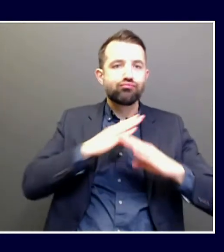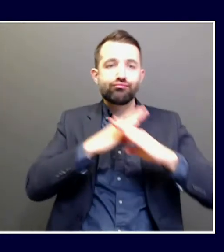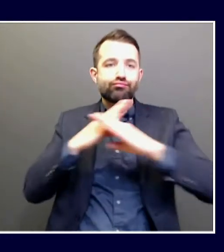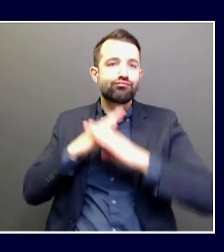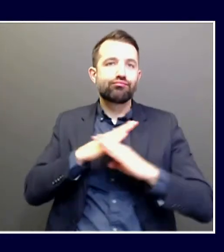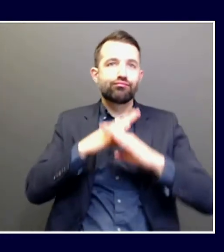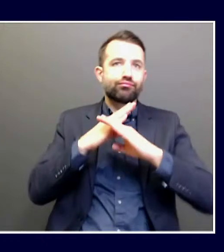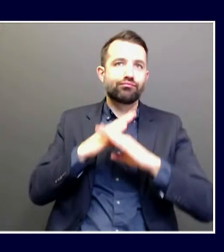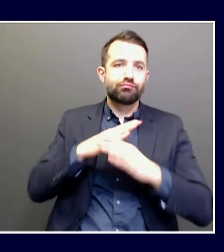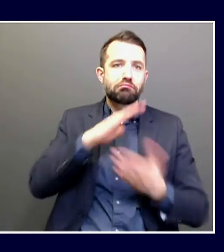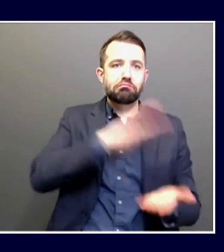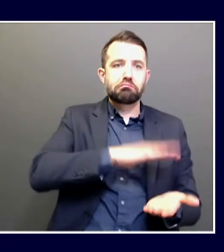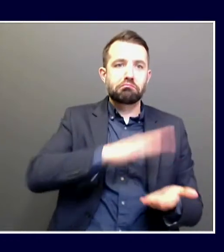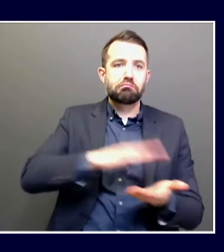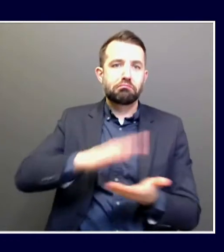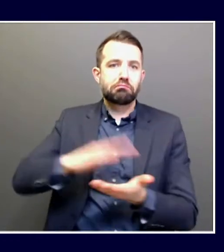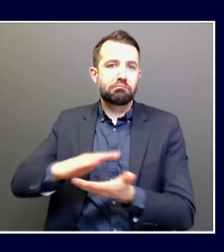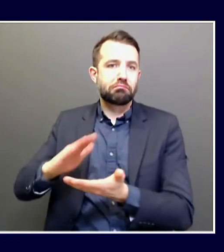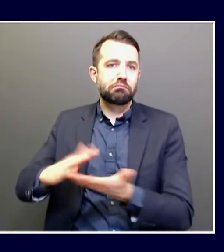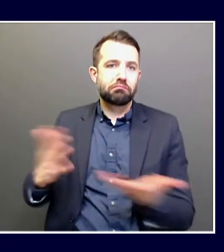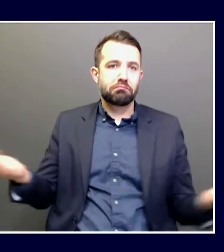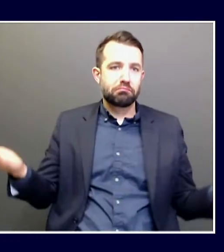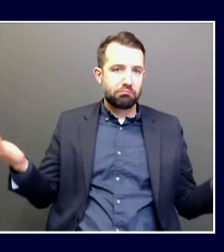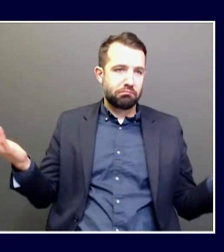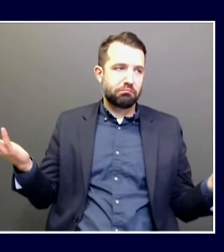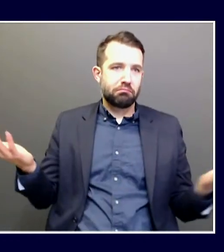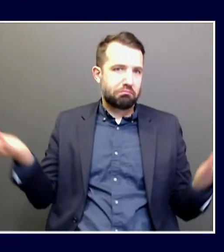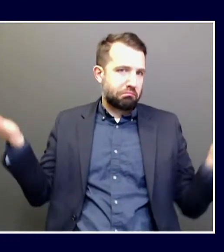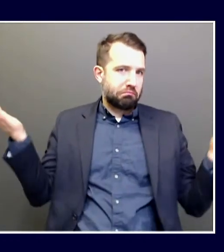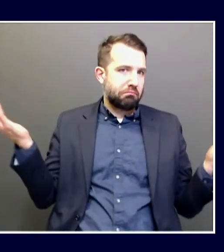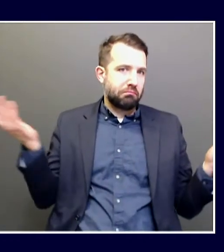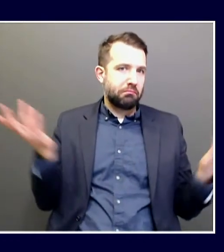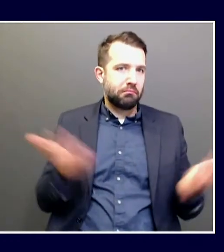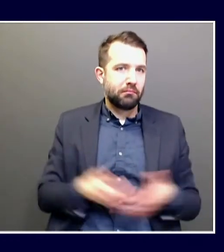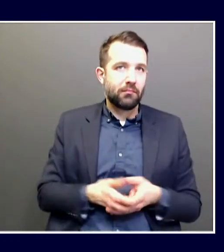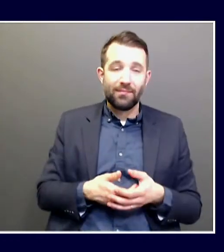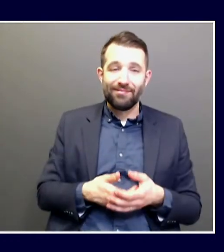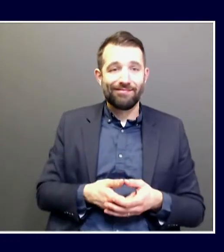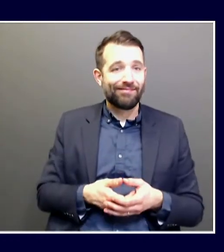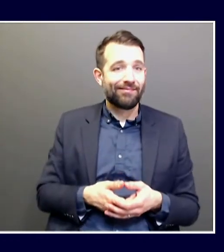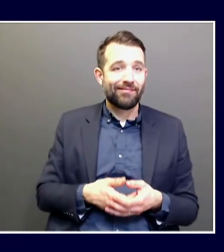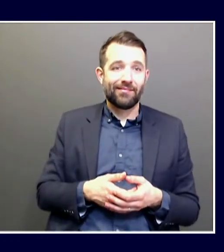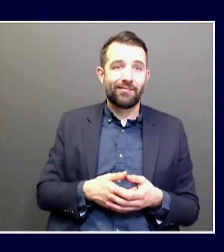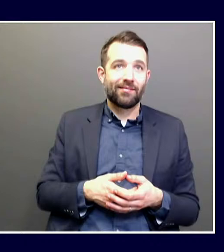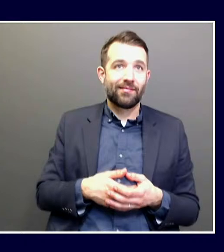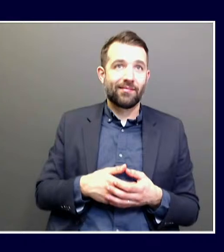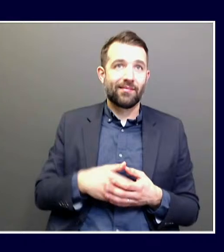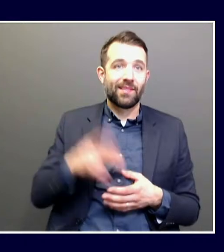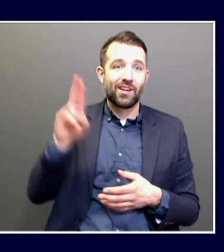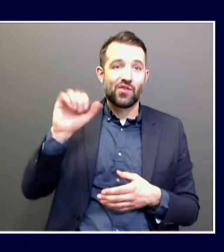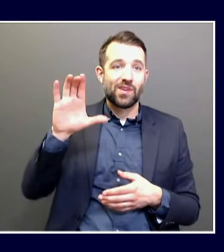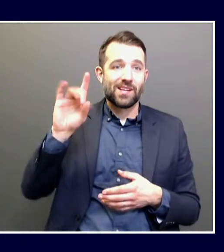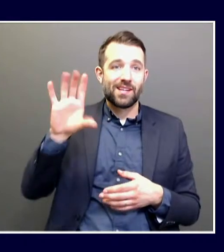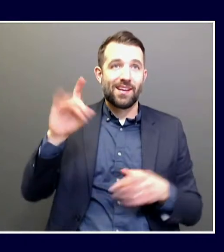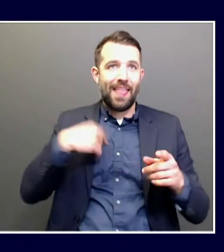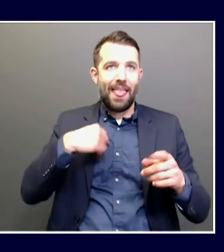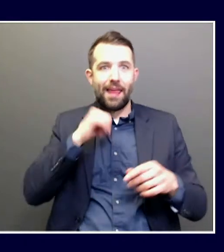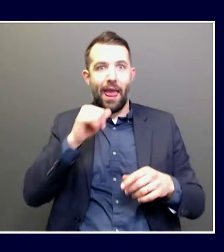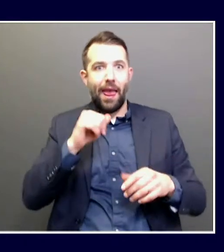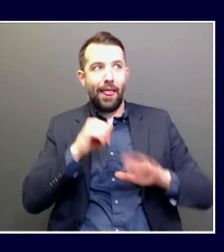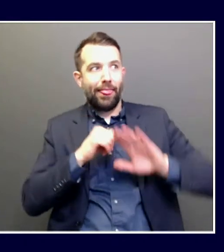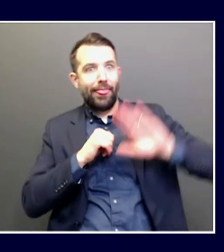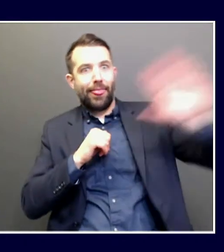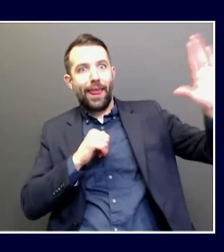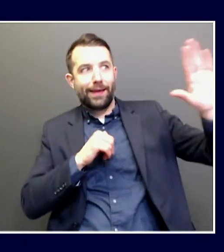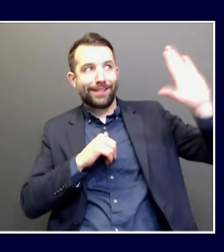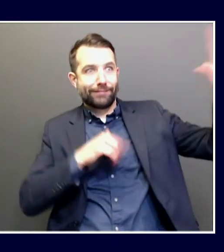it's a fair question, Corey. We can't, of course, speak for the US CDC. It was their guidance document that got revised on